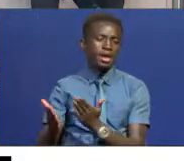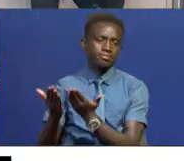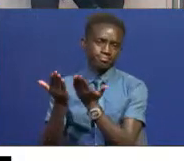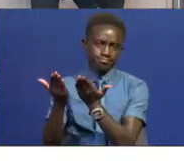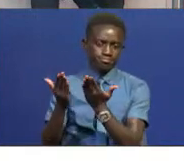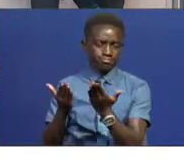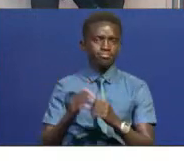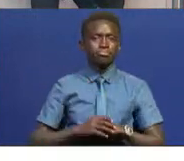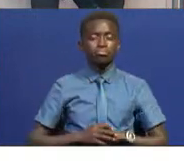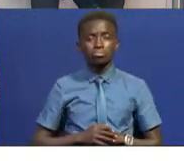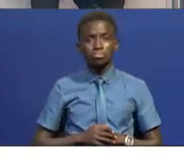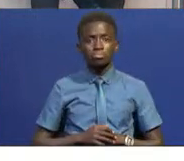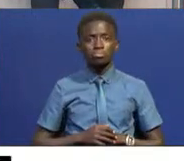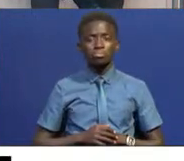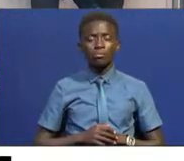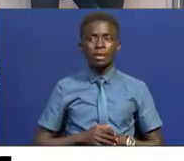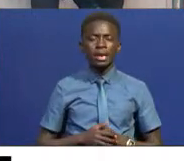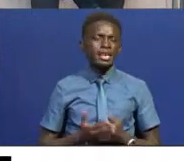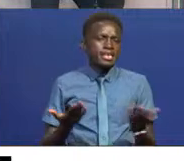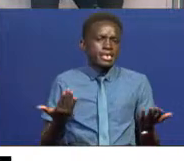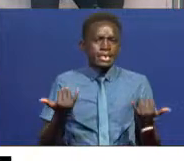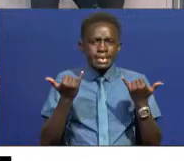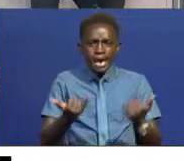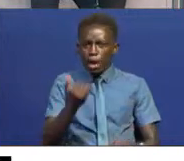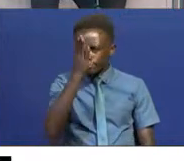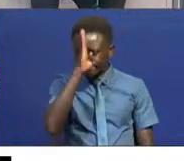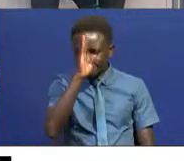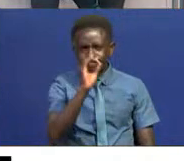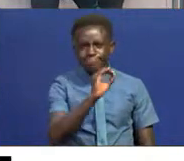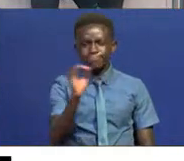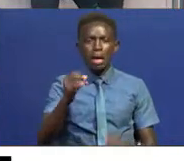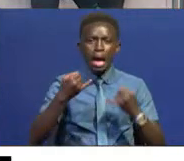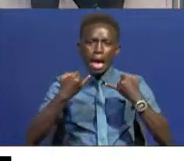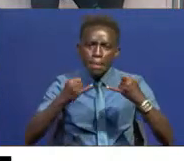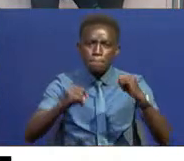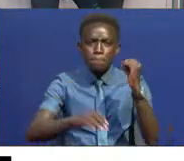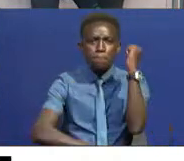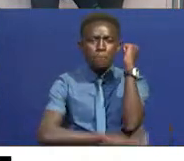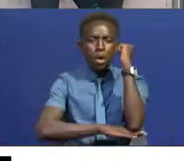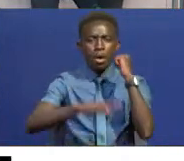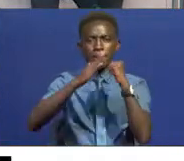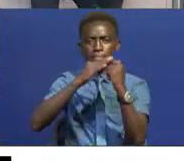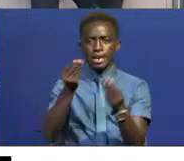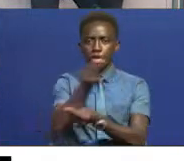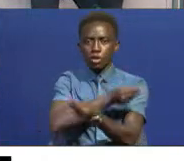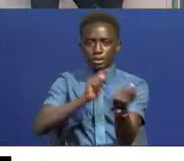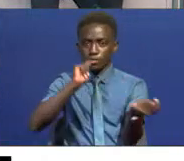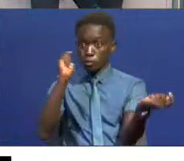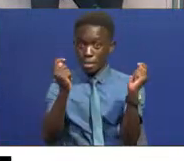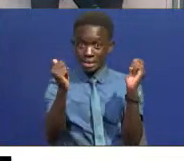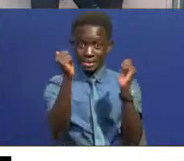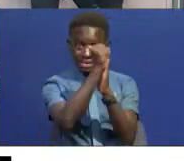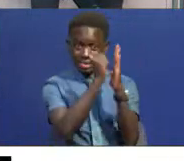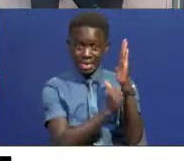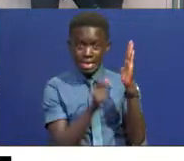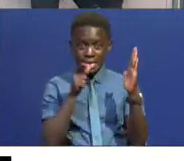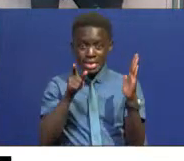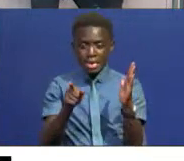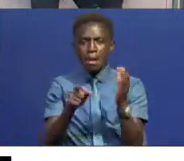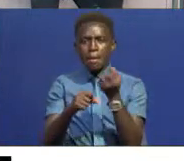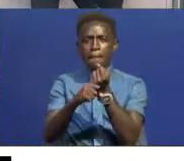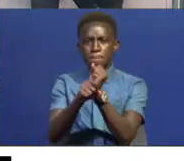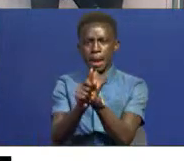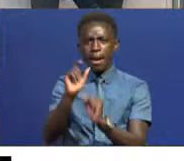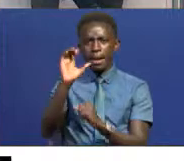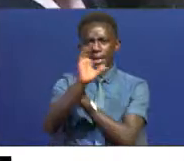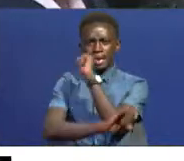doubt that the implementation of the bottom-up economic transformation agenda has placed the country on the